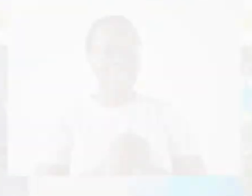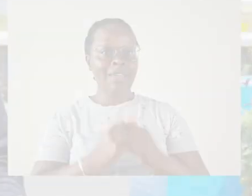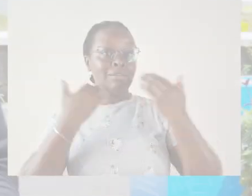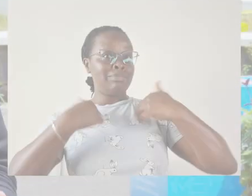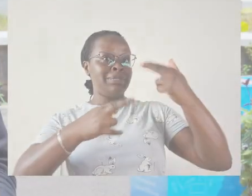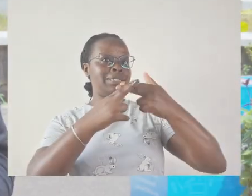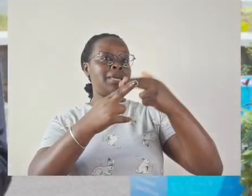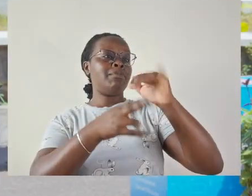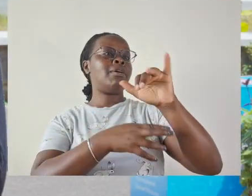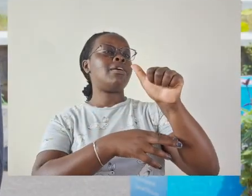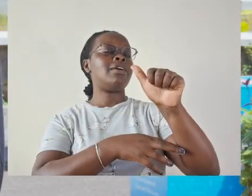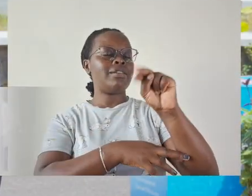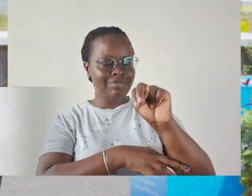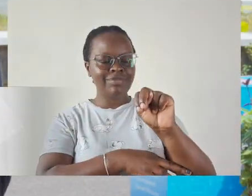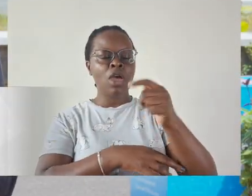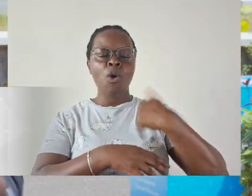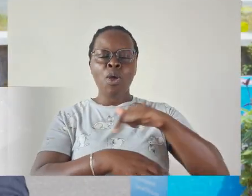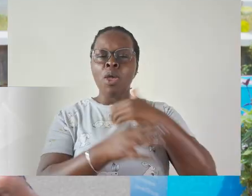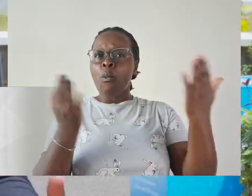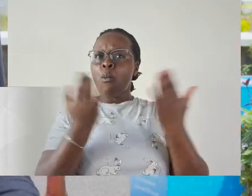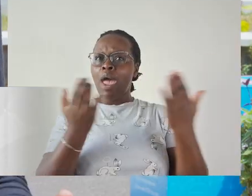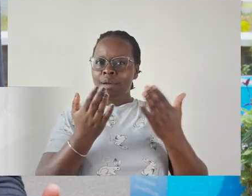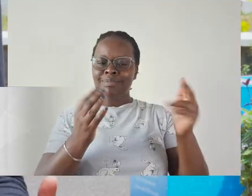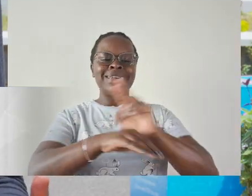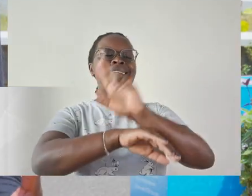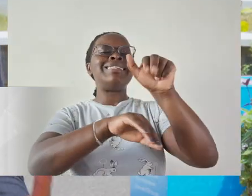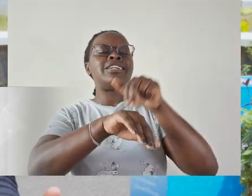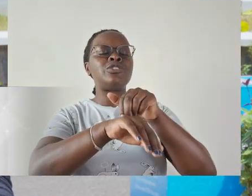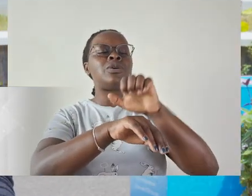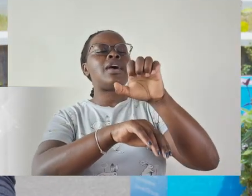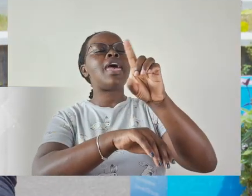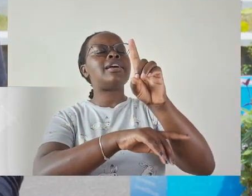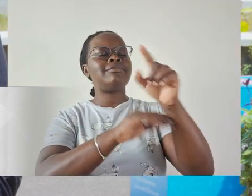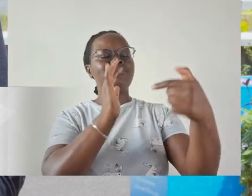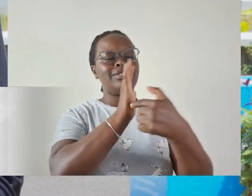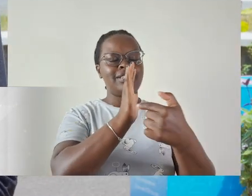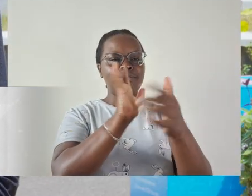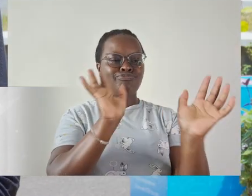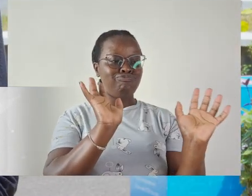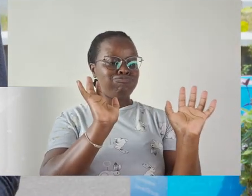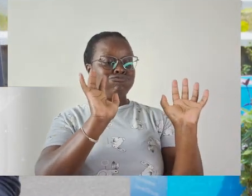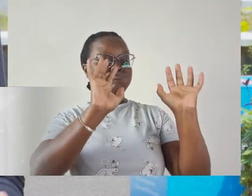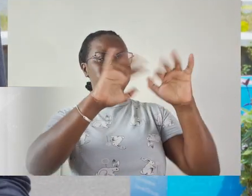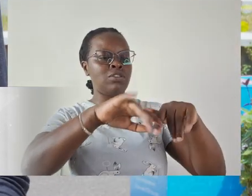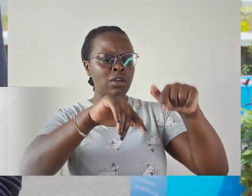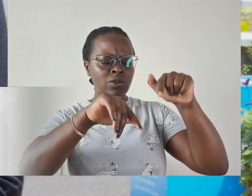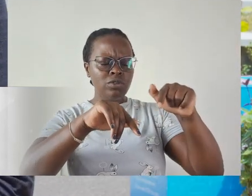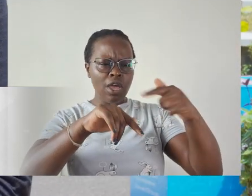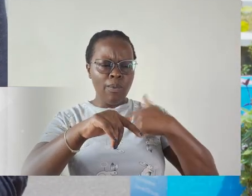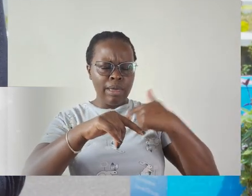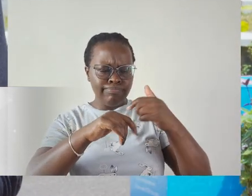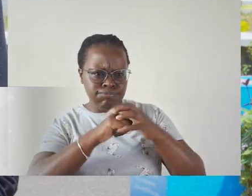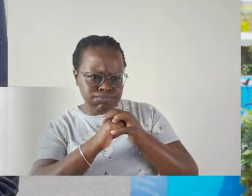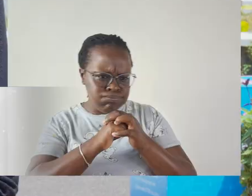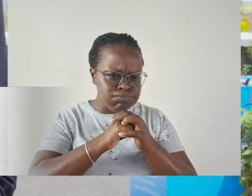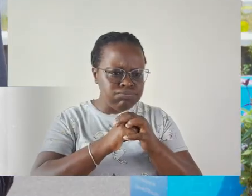My name is Ian Wafula and we're at the National EdTech Summit here at CEMASTEA. Today we're zooming in on a powerful conversation: